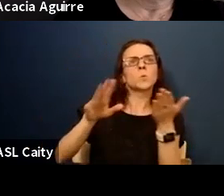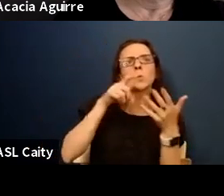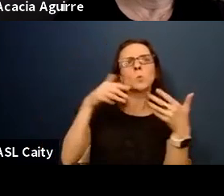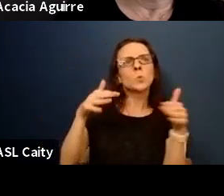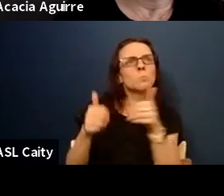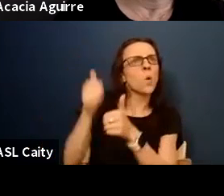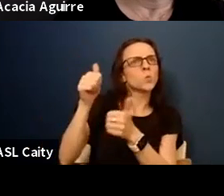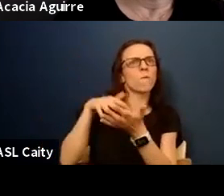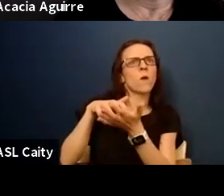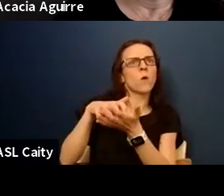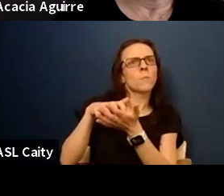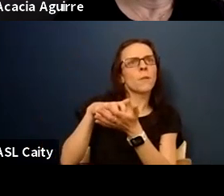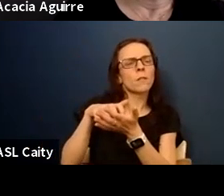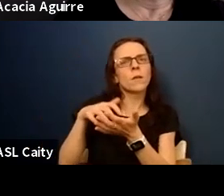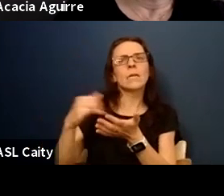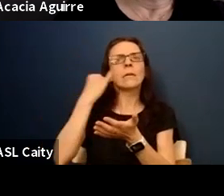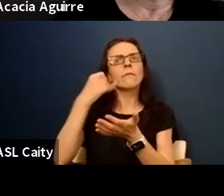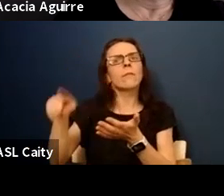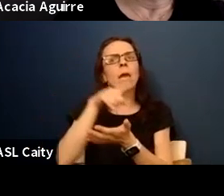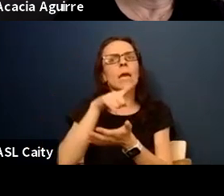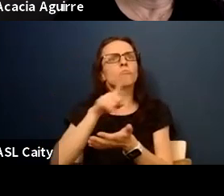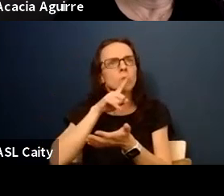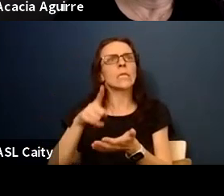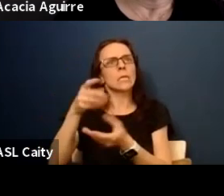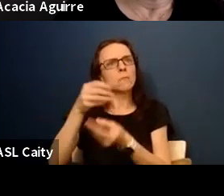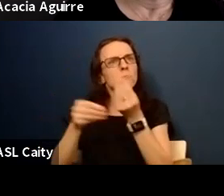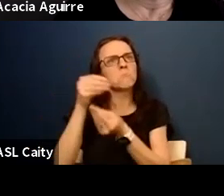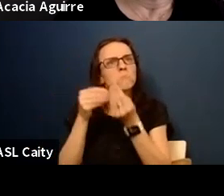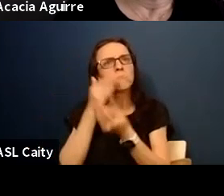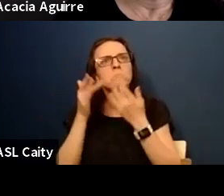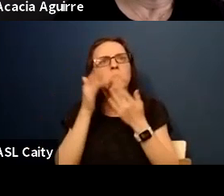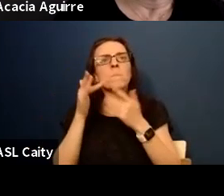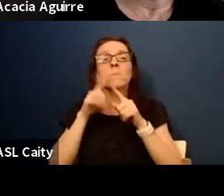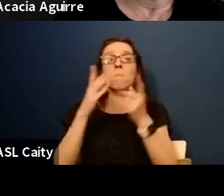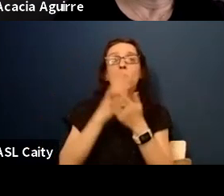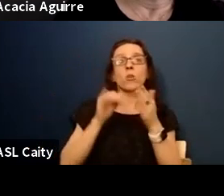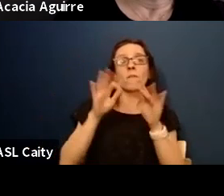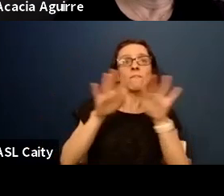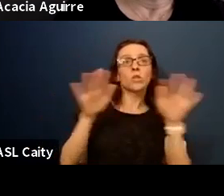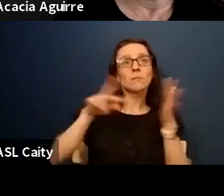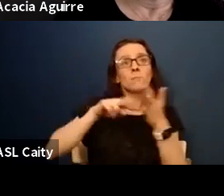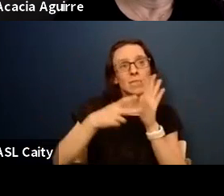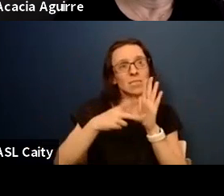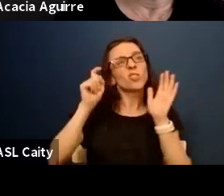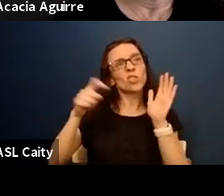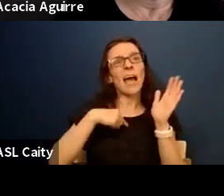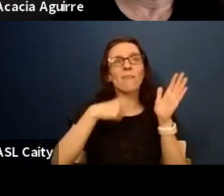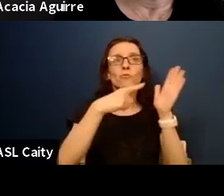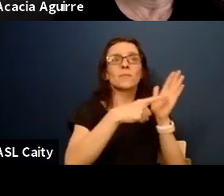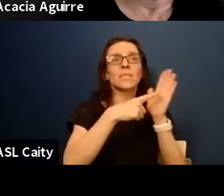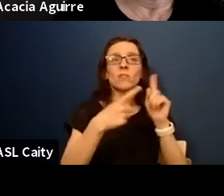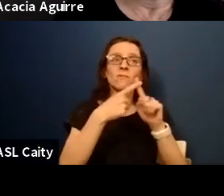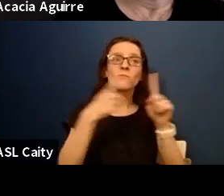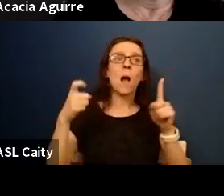from an economic standpoint, but part of diversity is ensuring that there's certainly representation from a